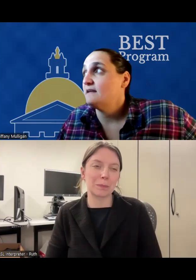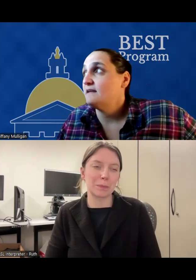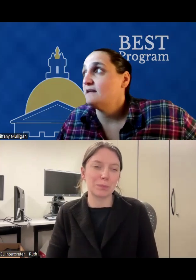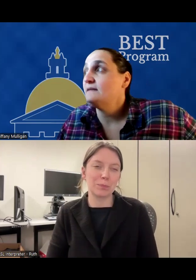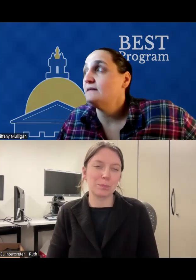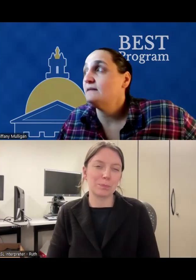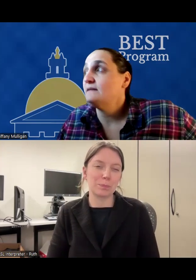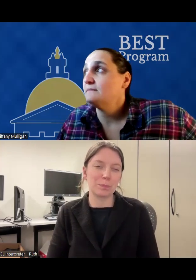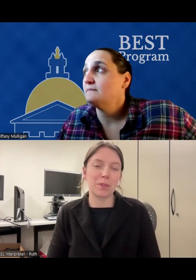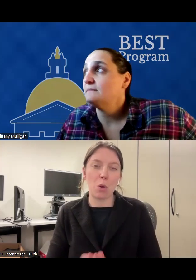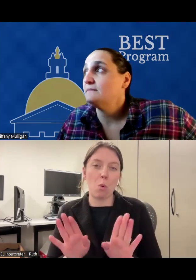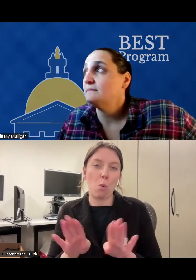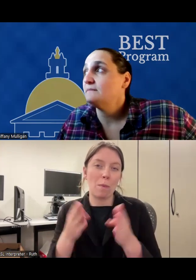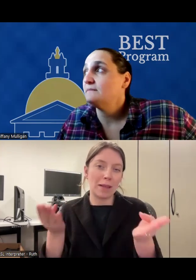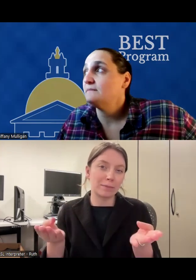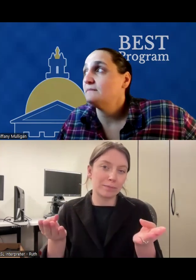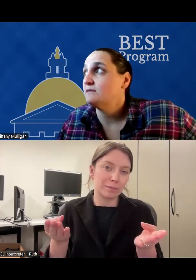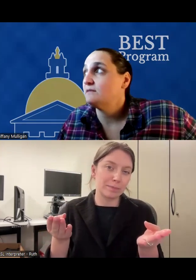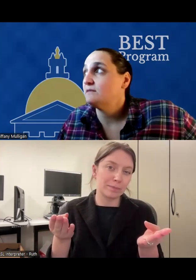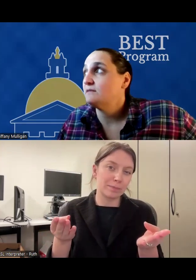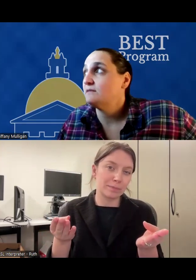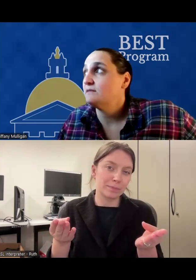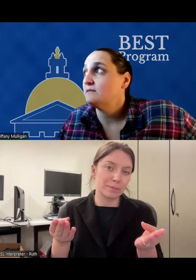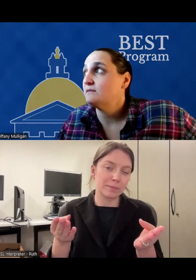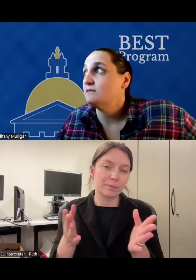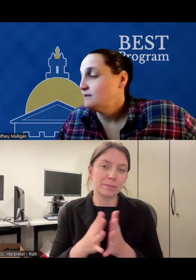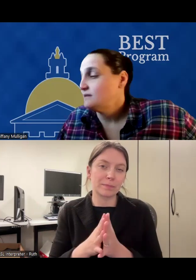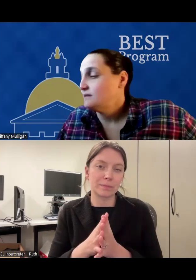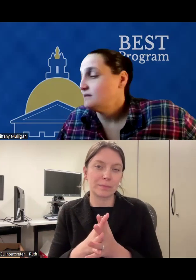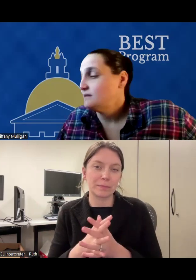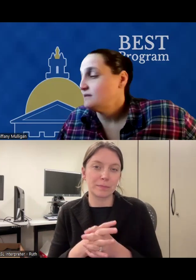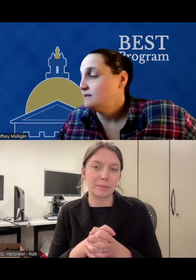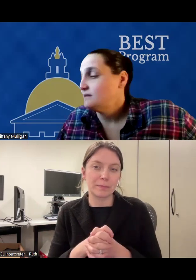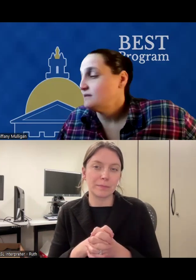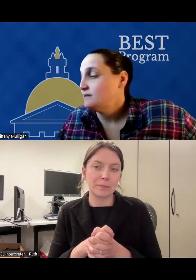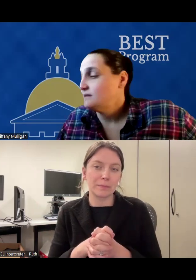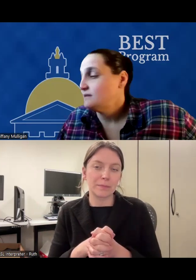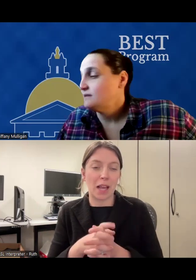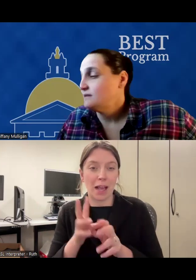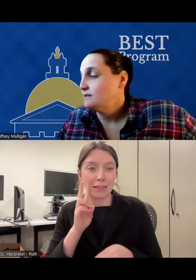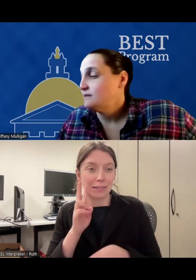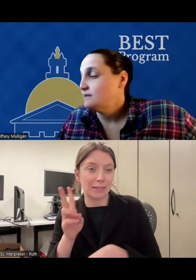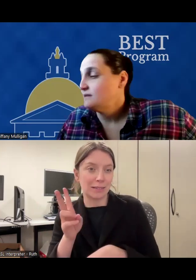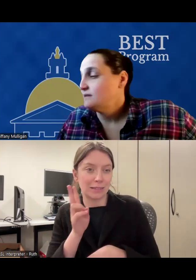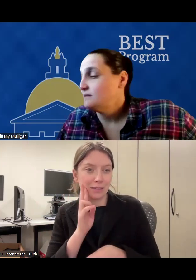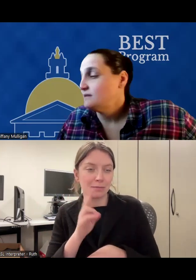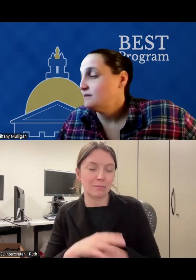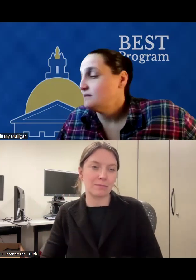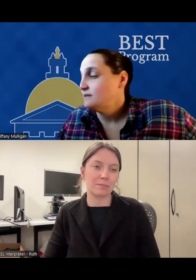open it up. So, and then I'm gonna, let's see.